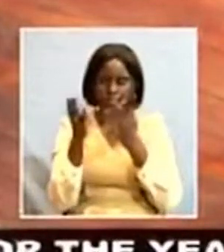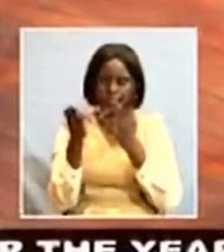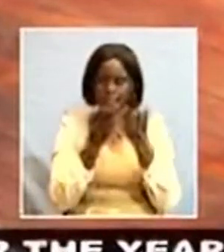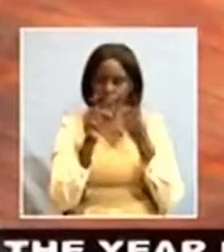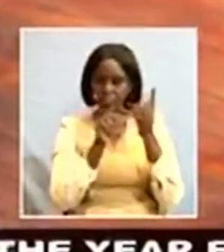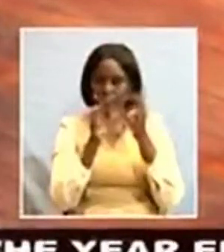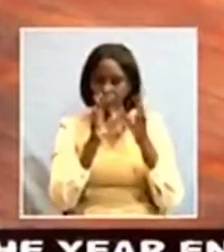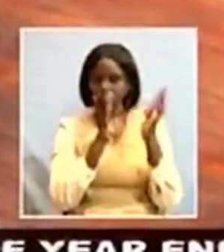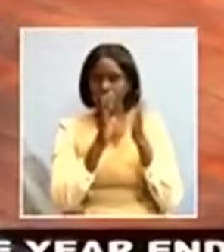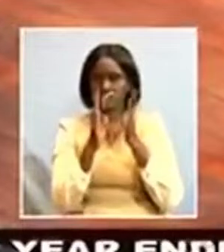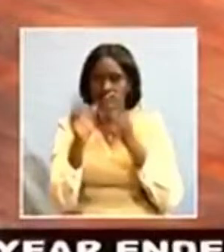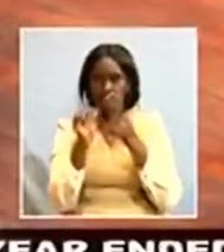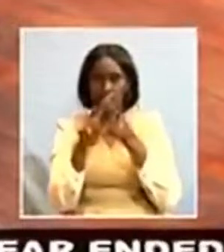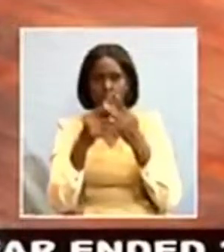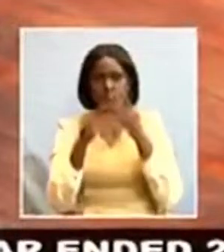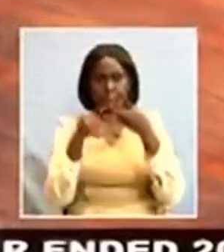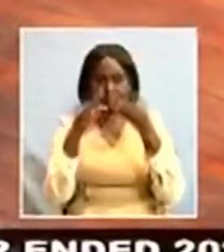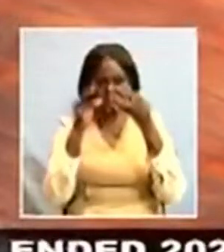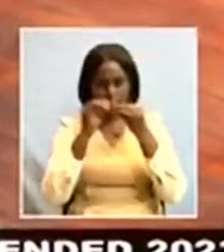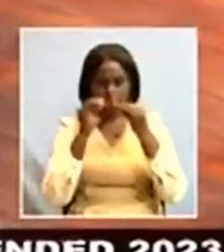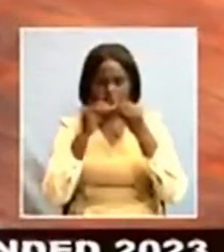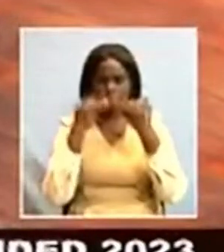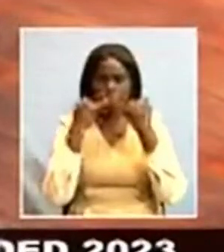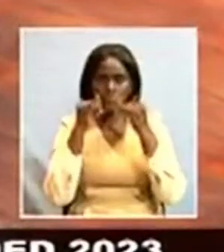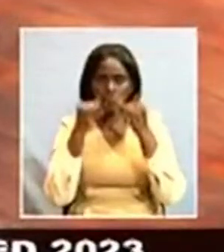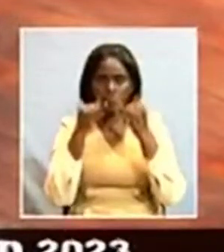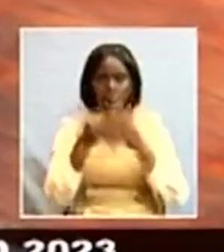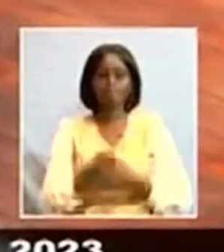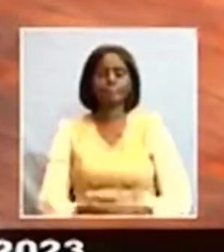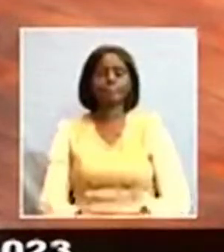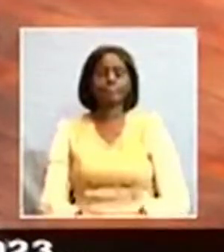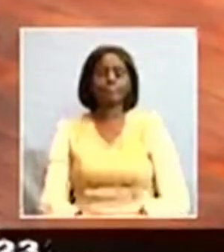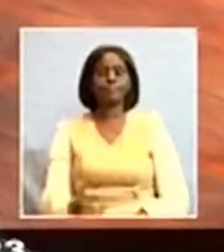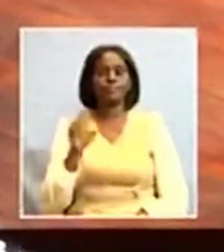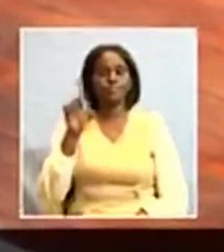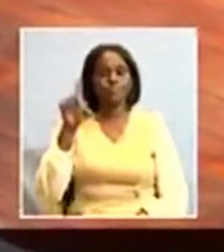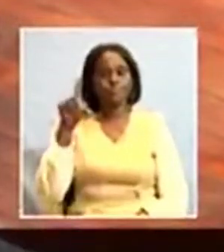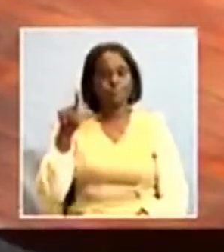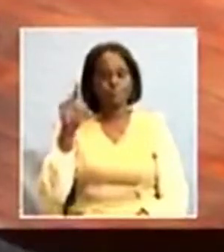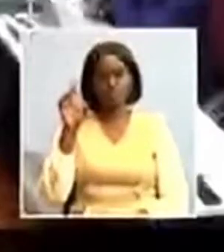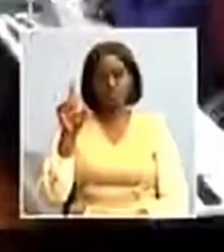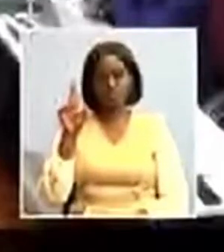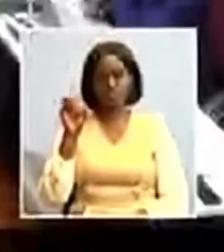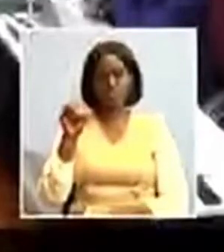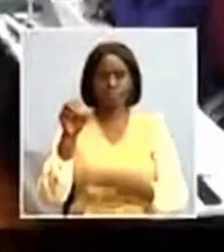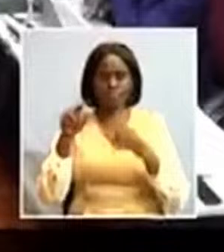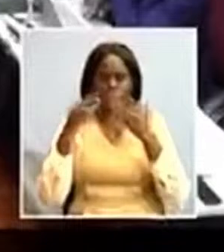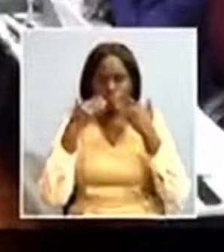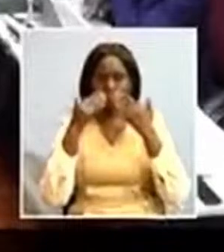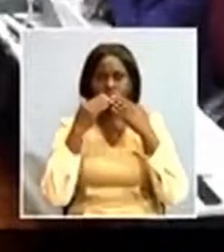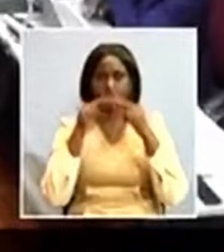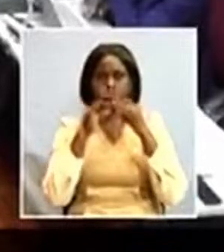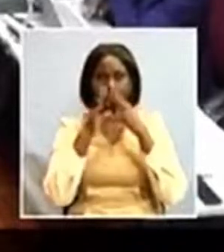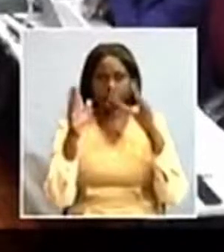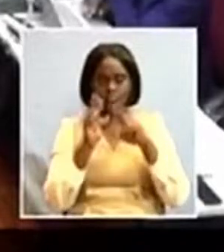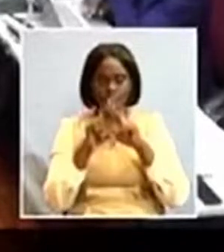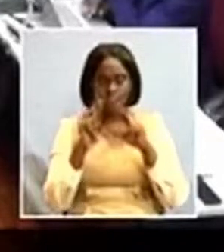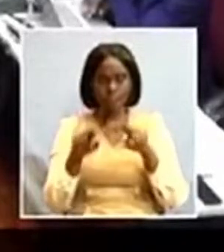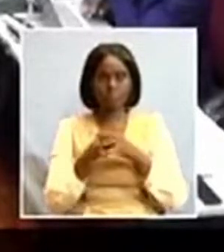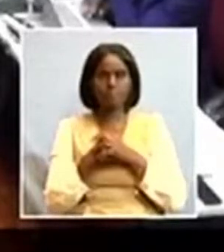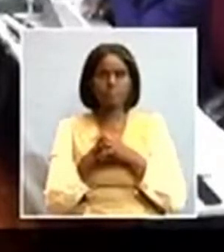Director Planning to give more information. Director Planning. Thank you so much, Chair.